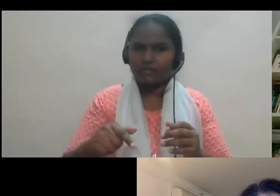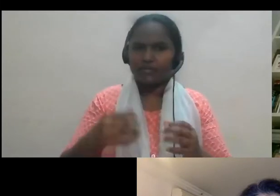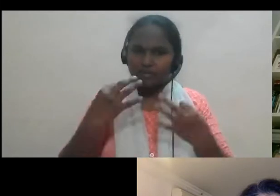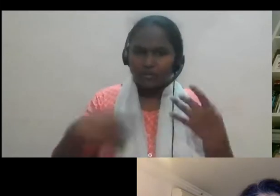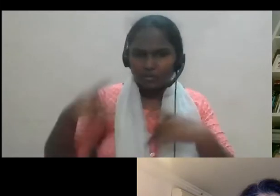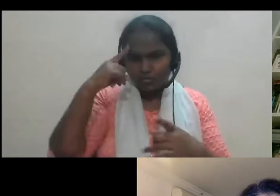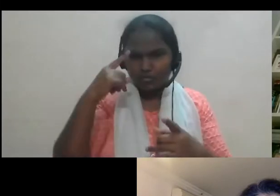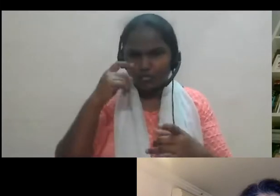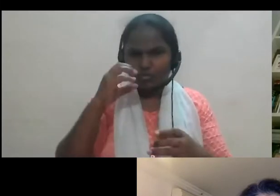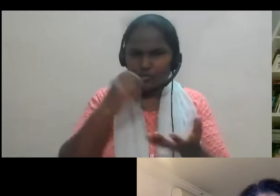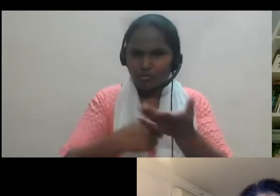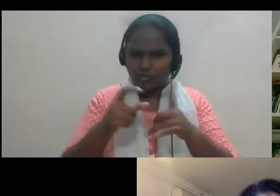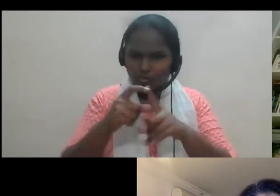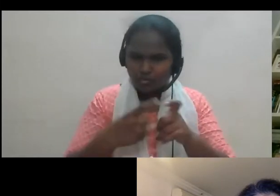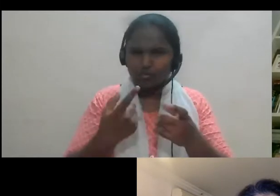order